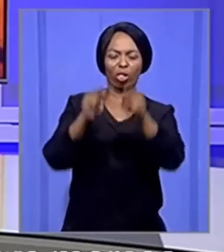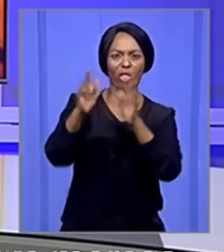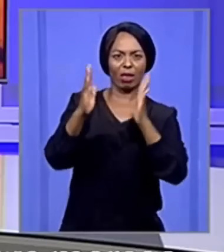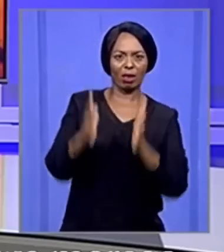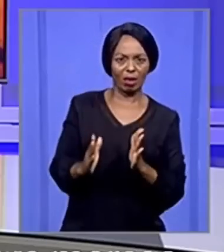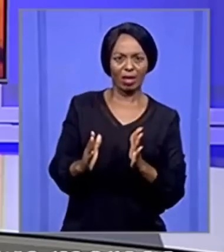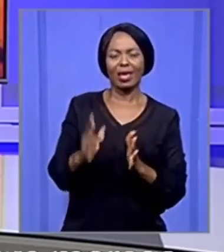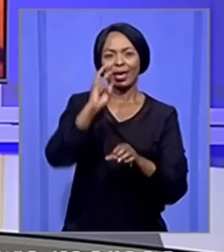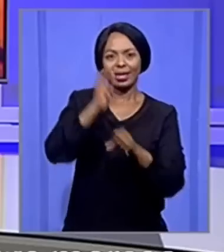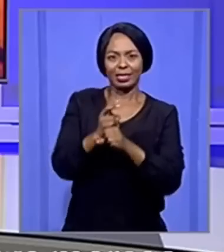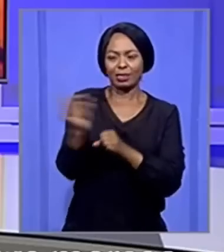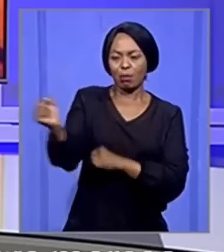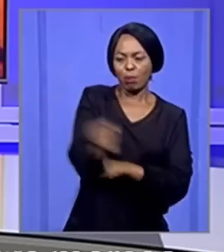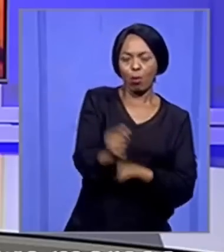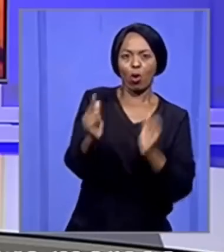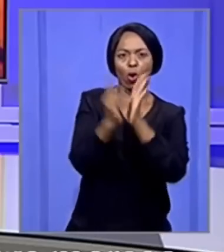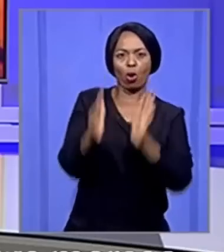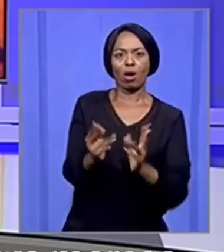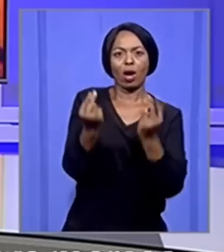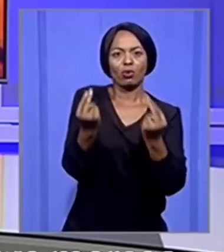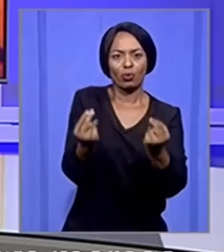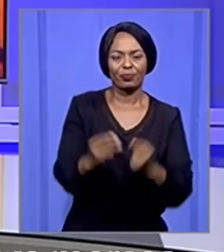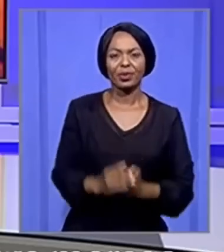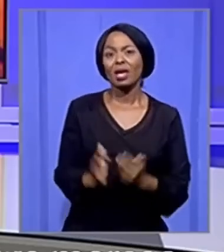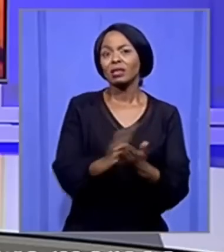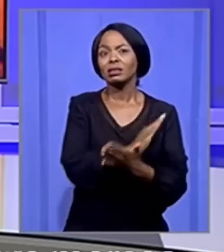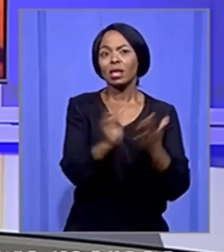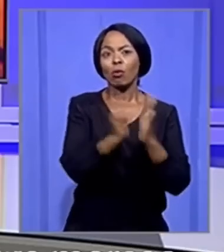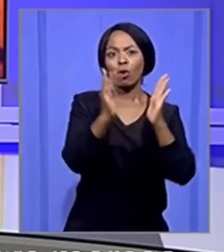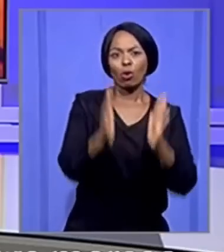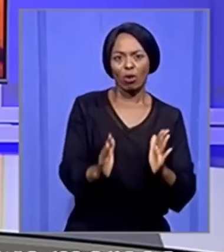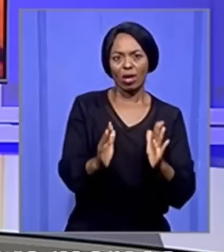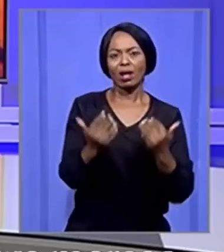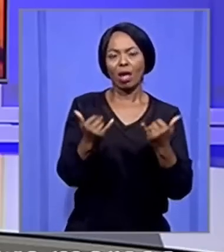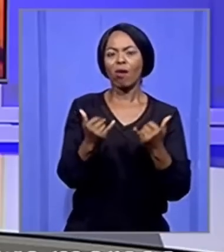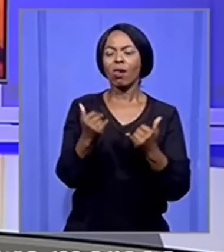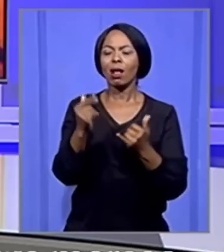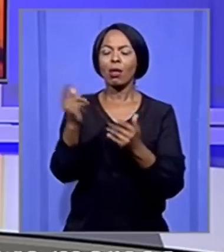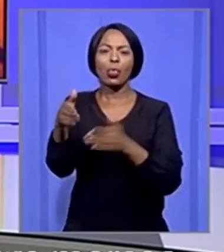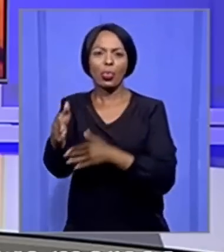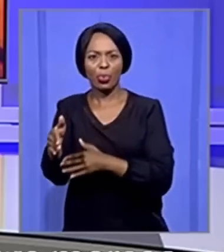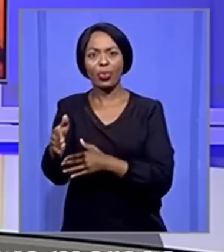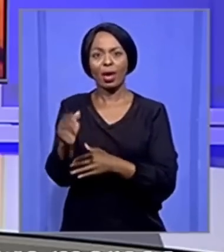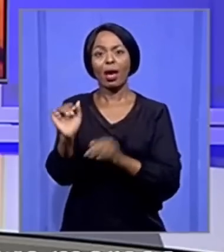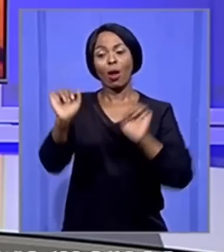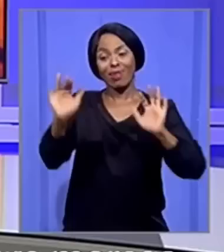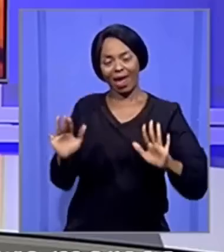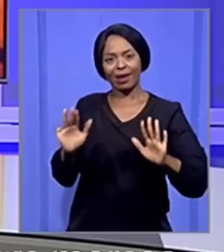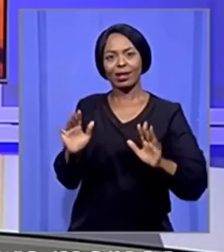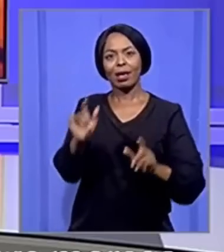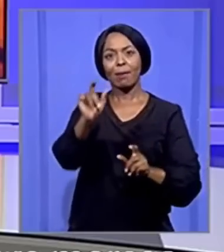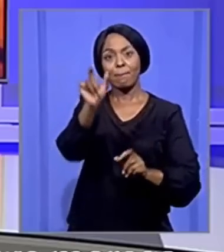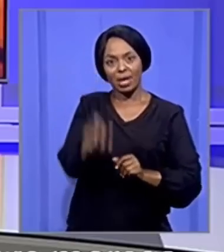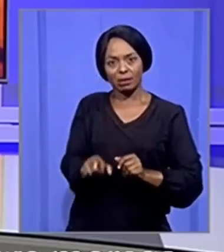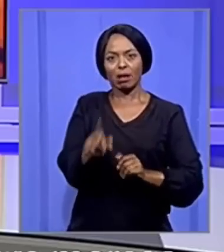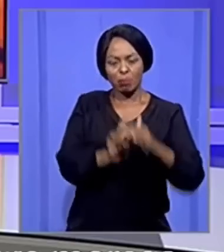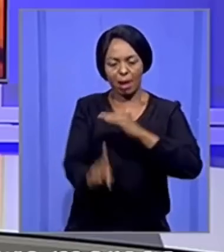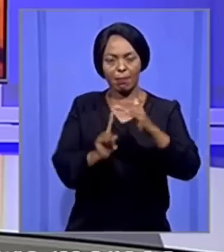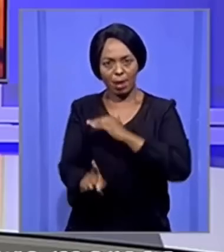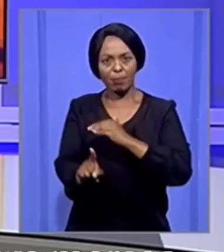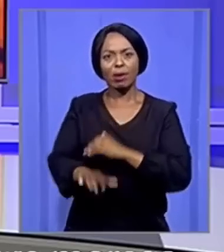ba tshwanetse go thapa babueledi. Balatofadiwa botlhe ba le 9 ba ne ba tlhageletse ka boripana kwa kgotlatshekelo ya